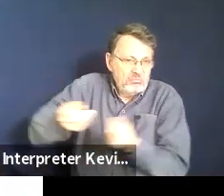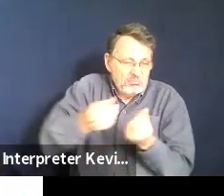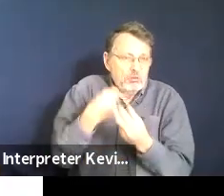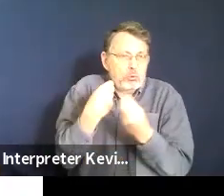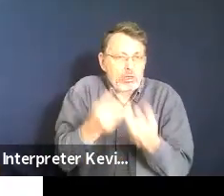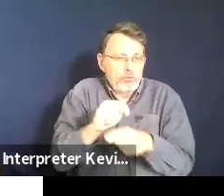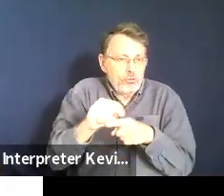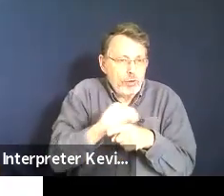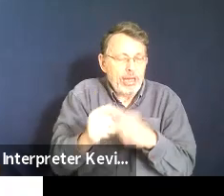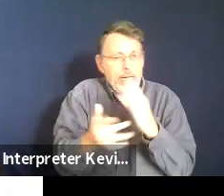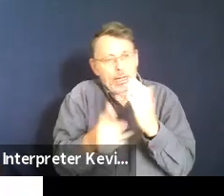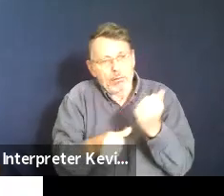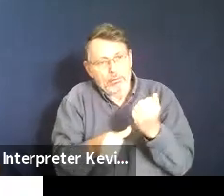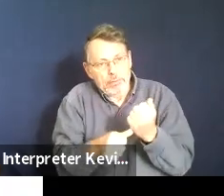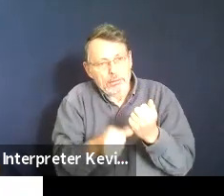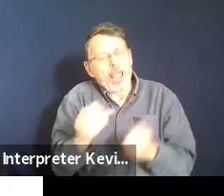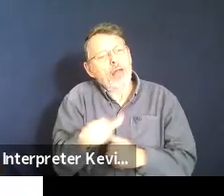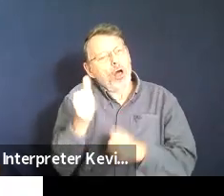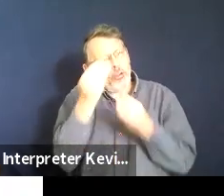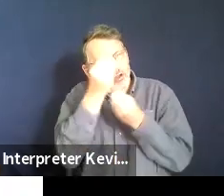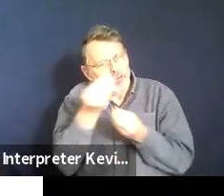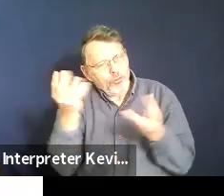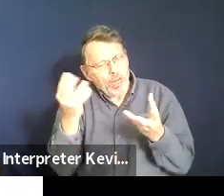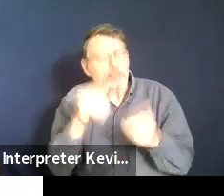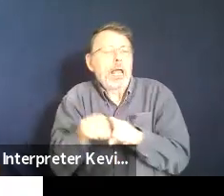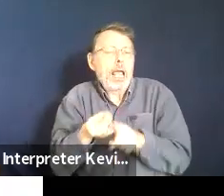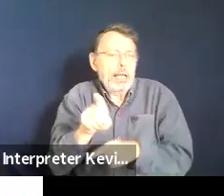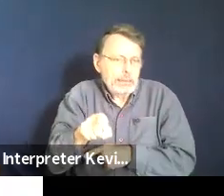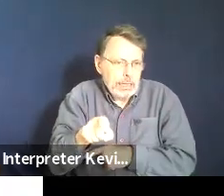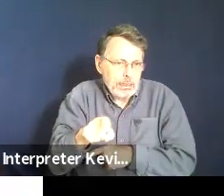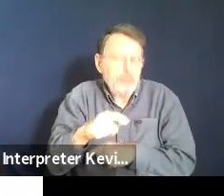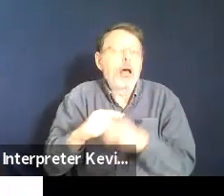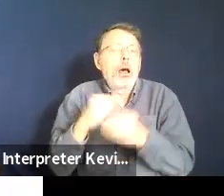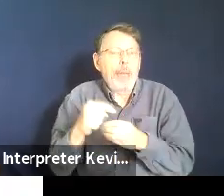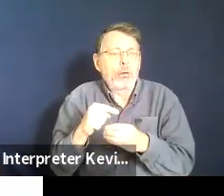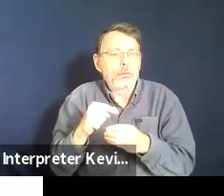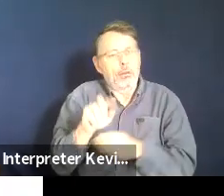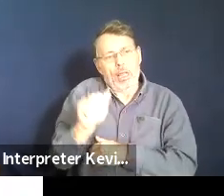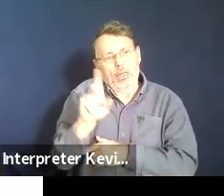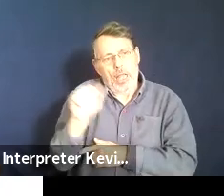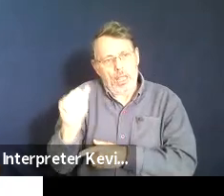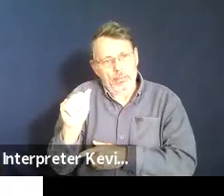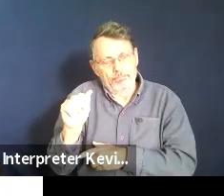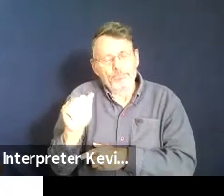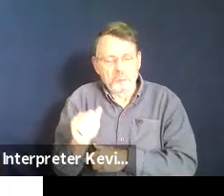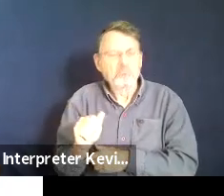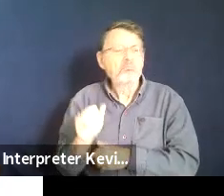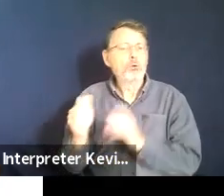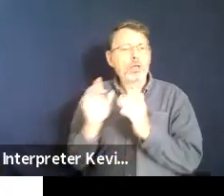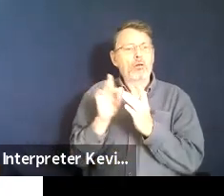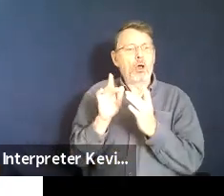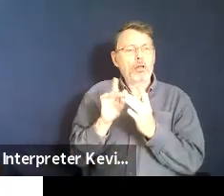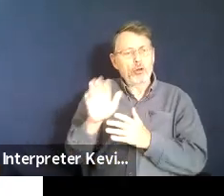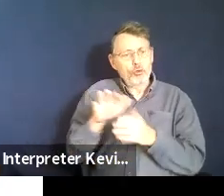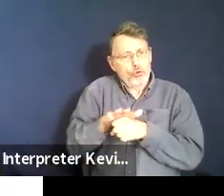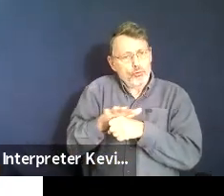assistance, and other information as needed on the Americans with Disabilities Act. You can reach your regional